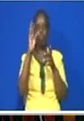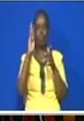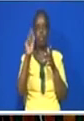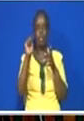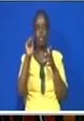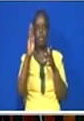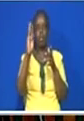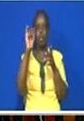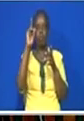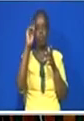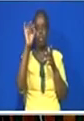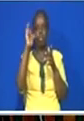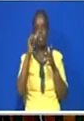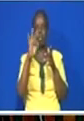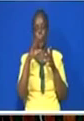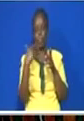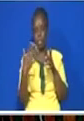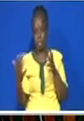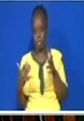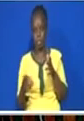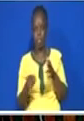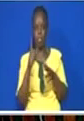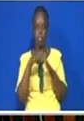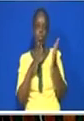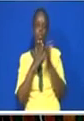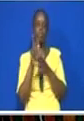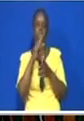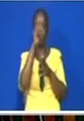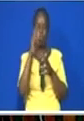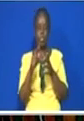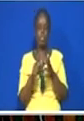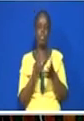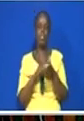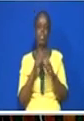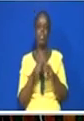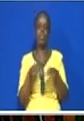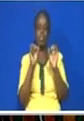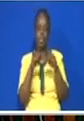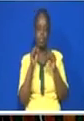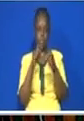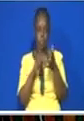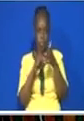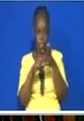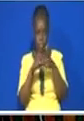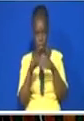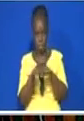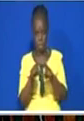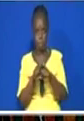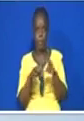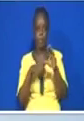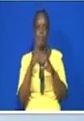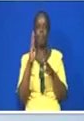of events. Let us go through the question and then we shall be able to do it. A